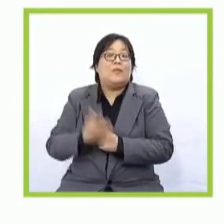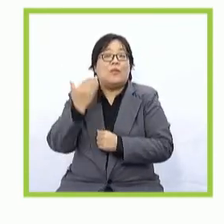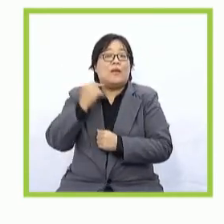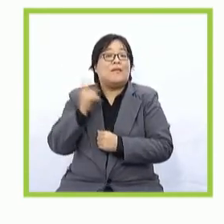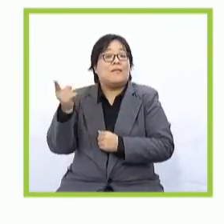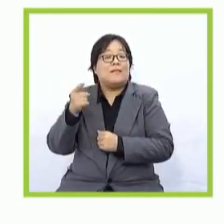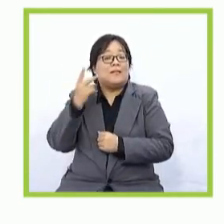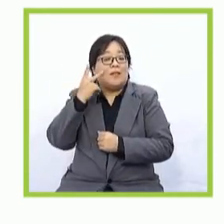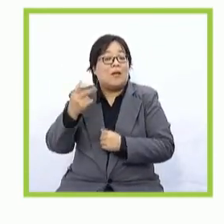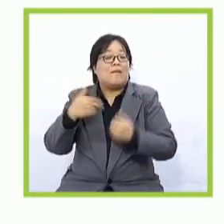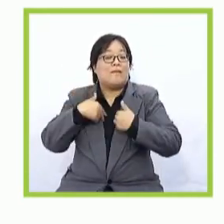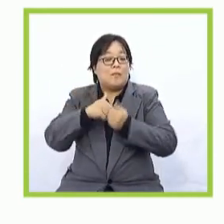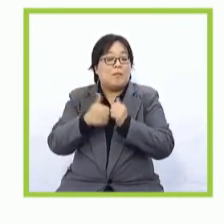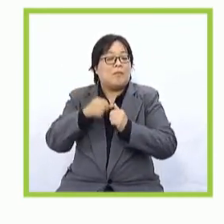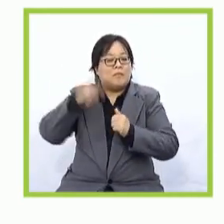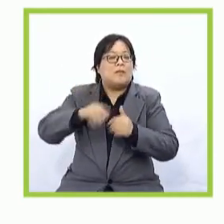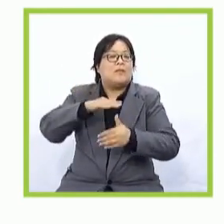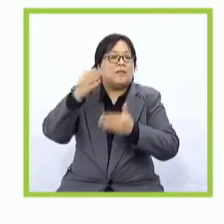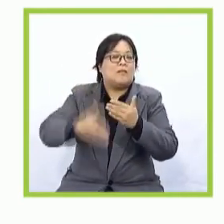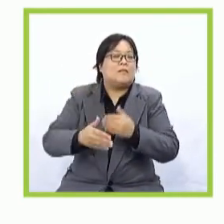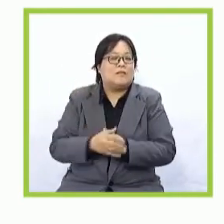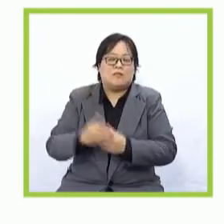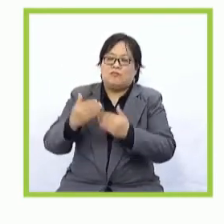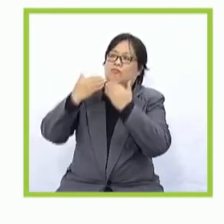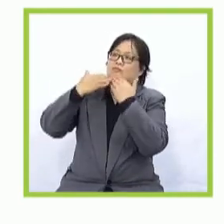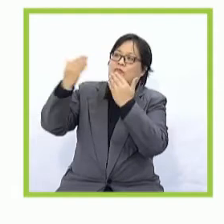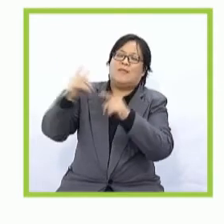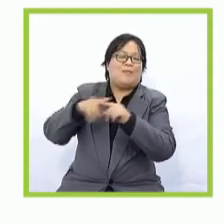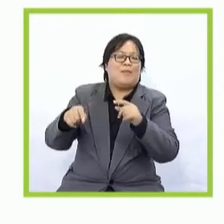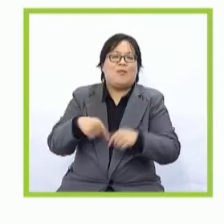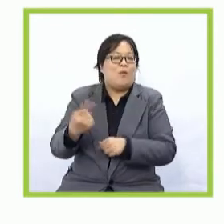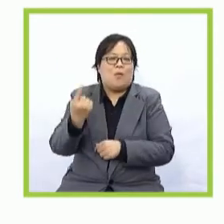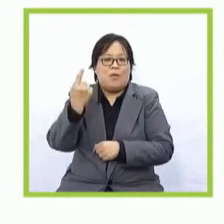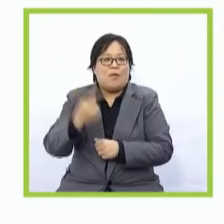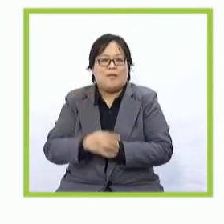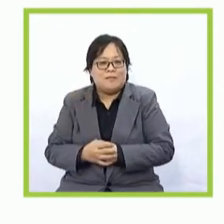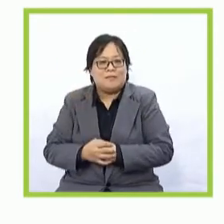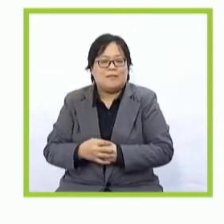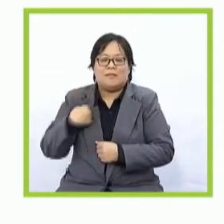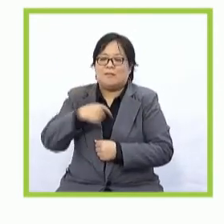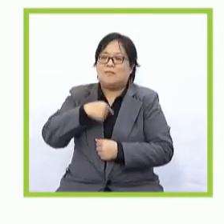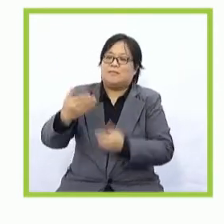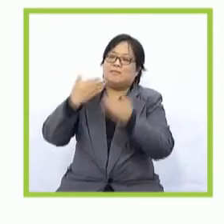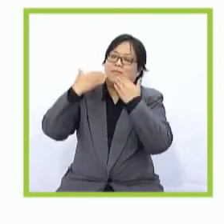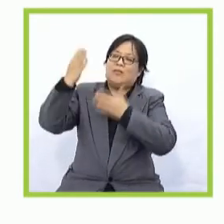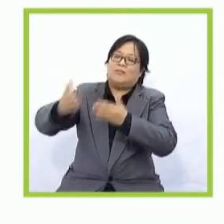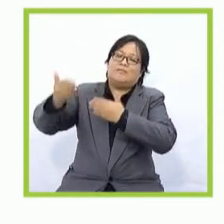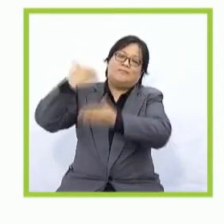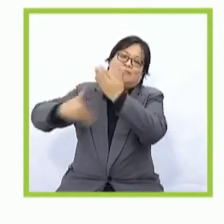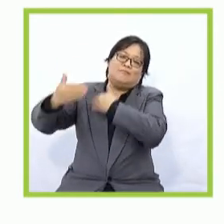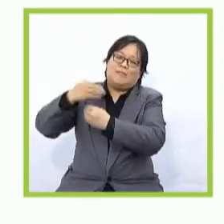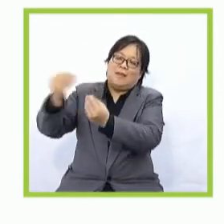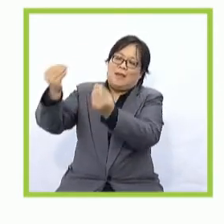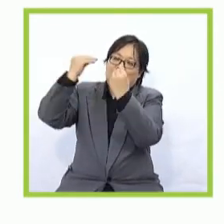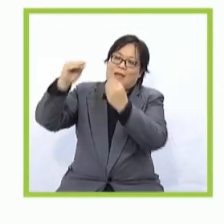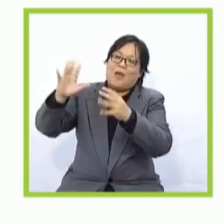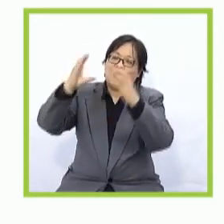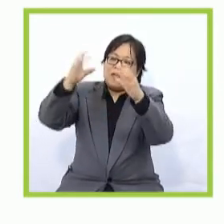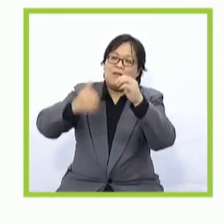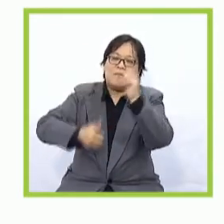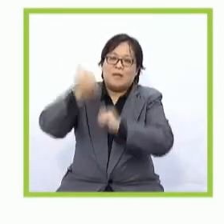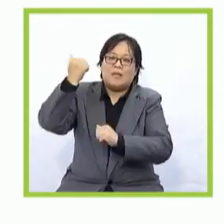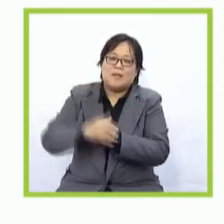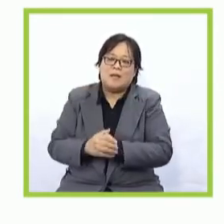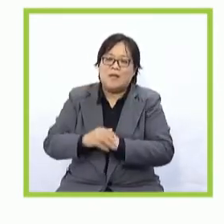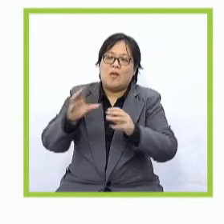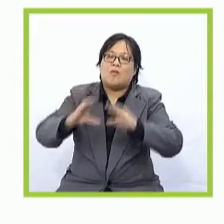problem and ended it. We should be grateful for them, but that's not why. We should be grateful for them because they taught us how to win it, how to beat